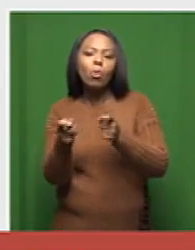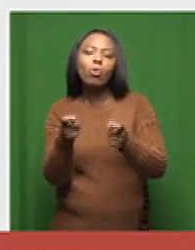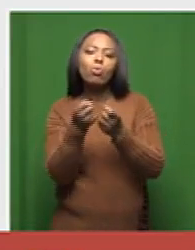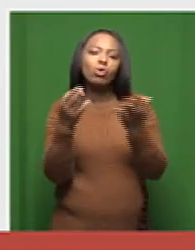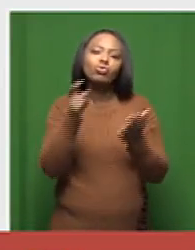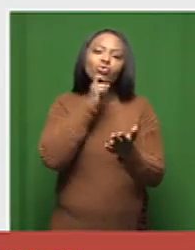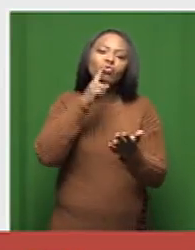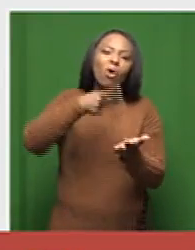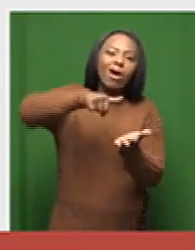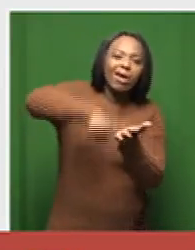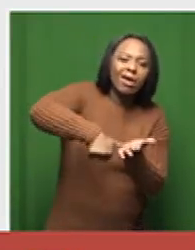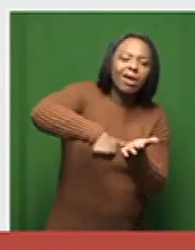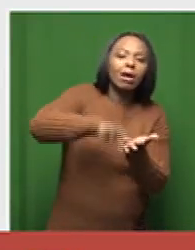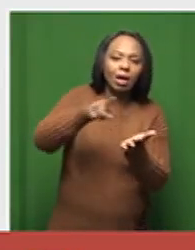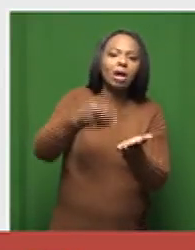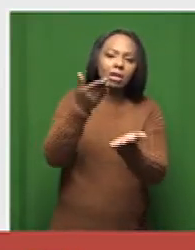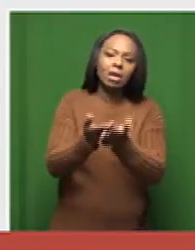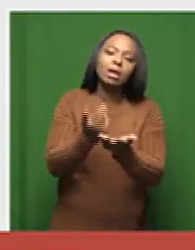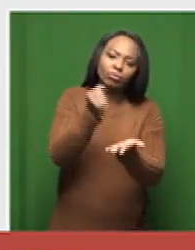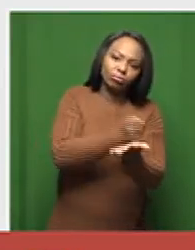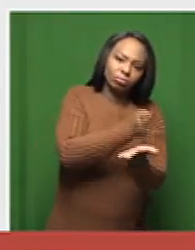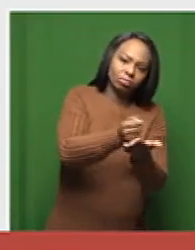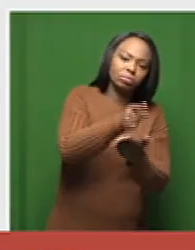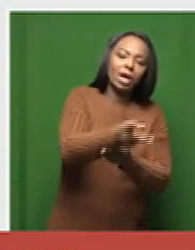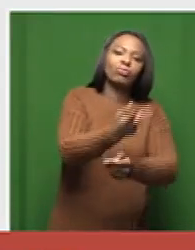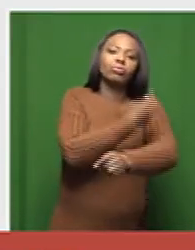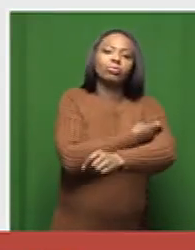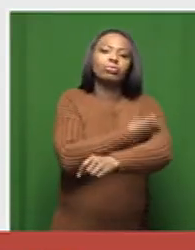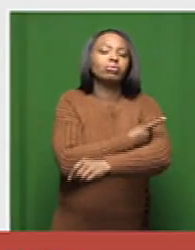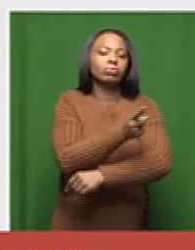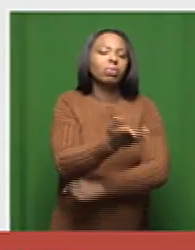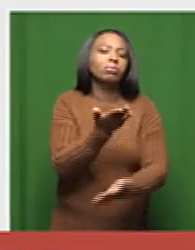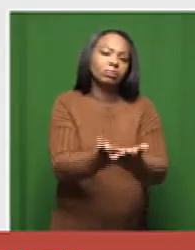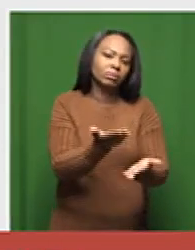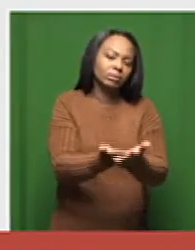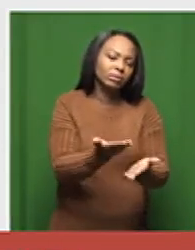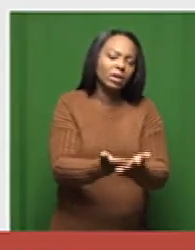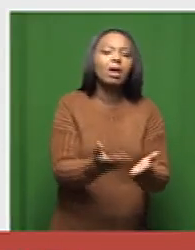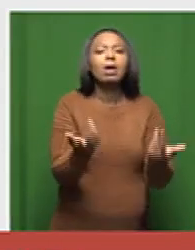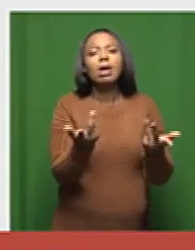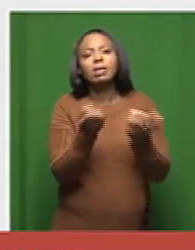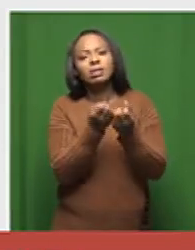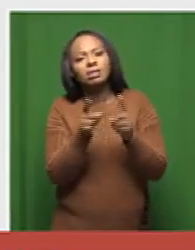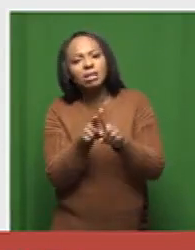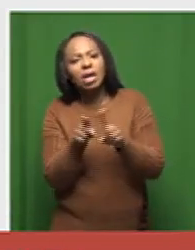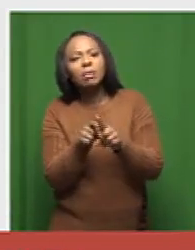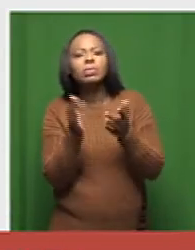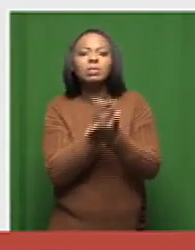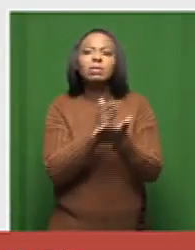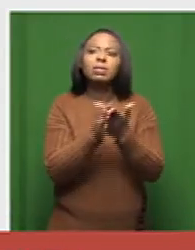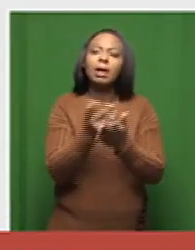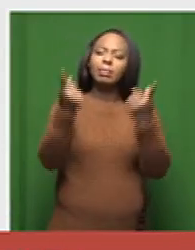to register people through that process. A lot of people as well are pitching up at the public sector